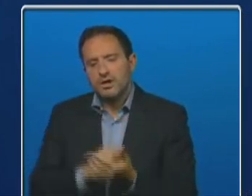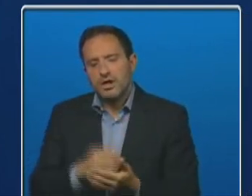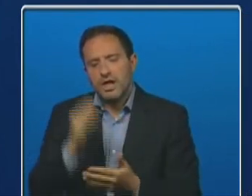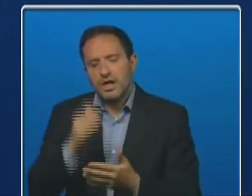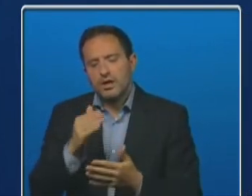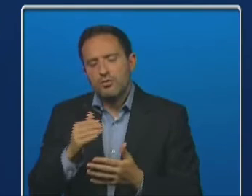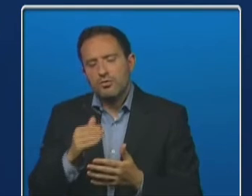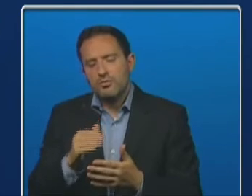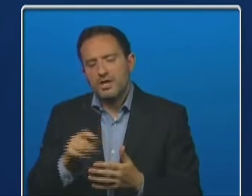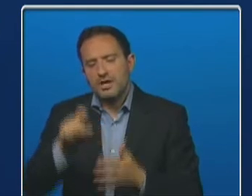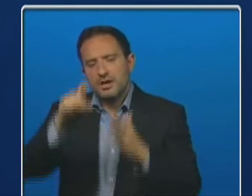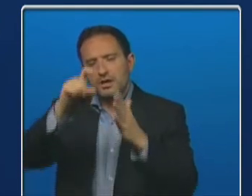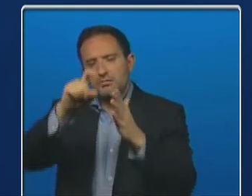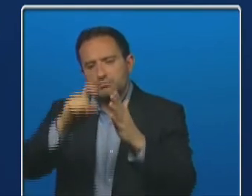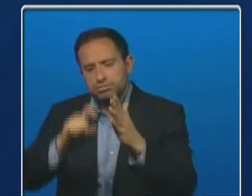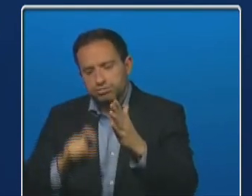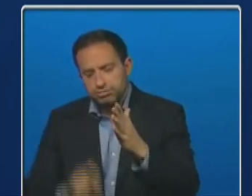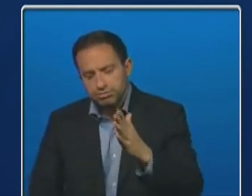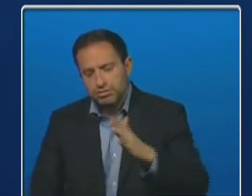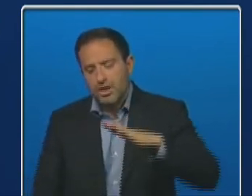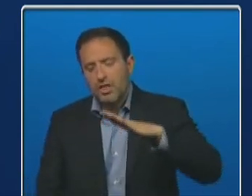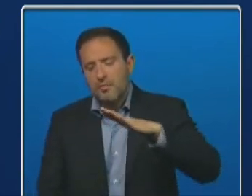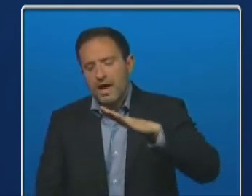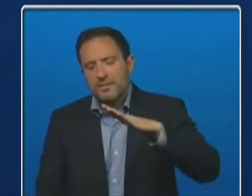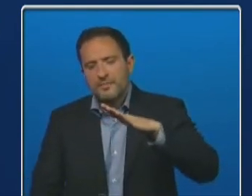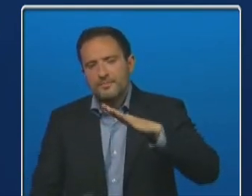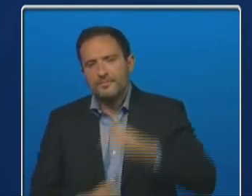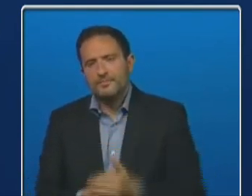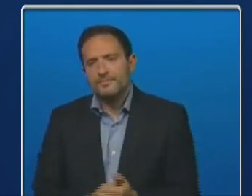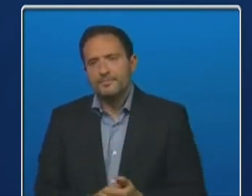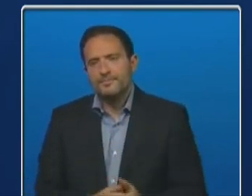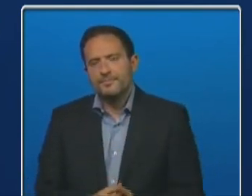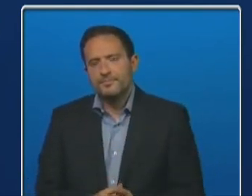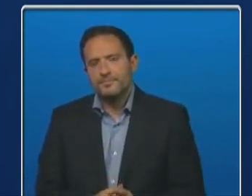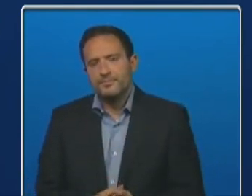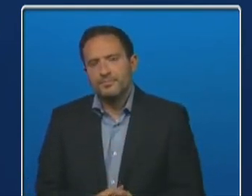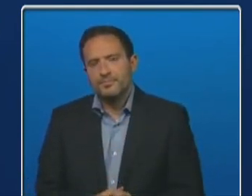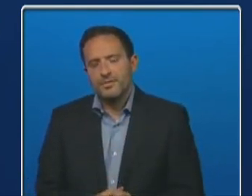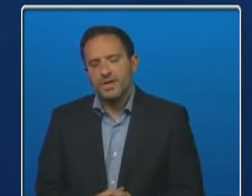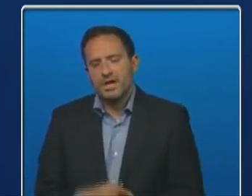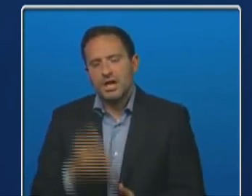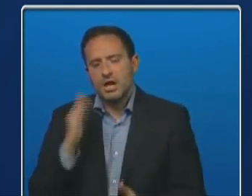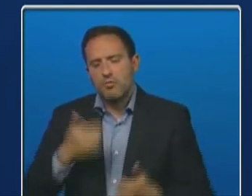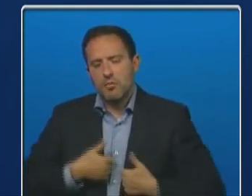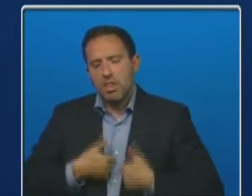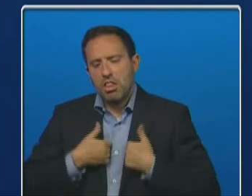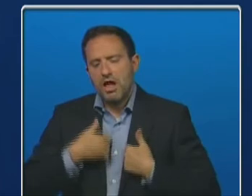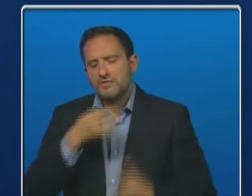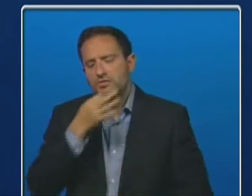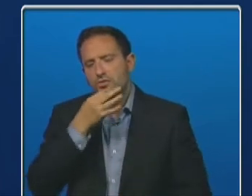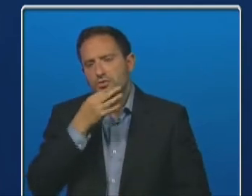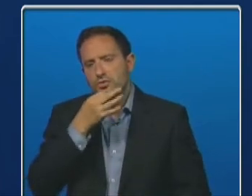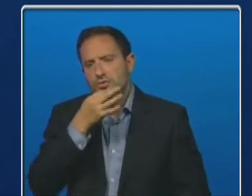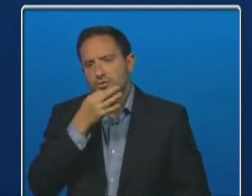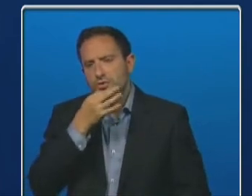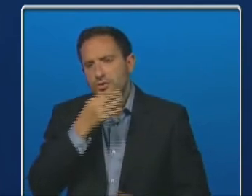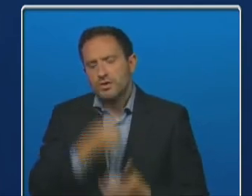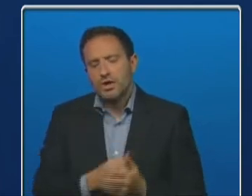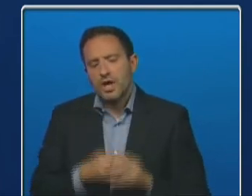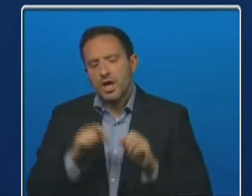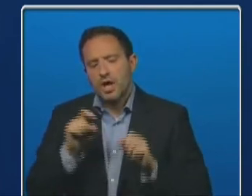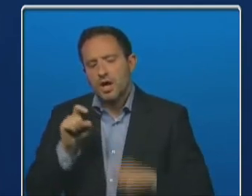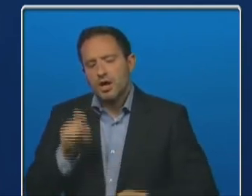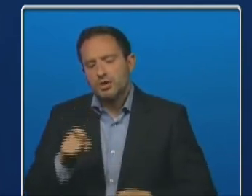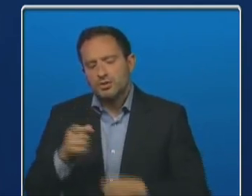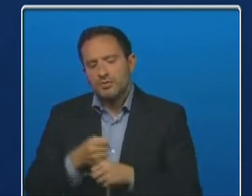bottom of the 2020 census apportionment results webpage, which should be live soon, and you should be able to get to it from the